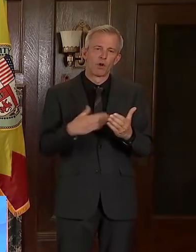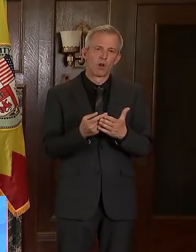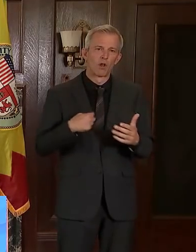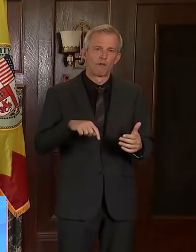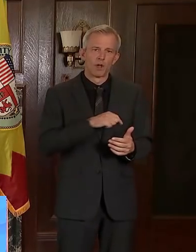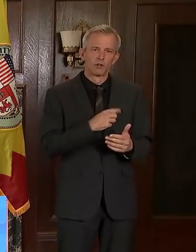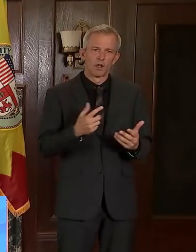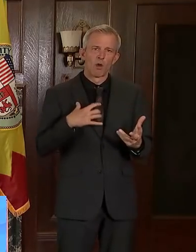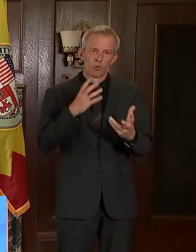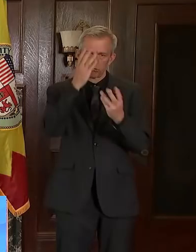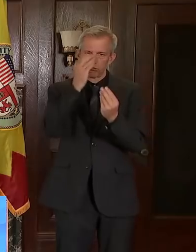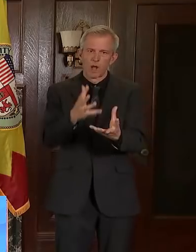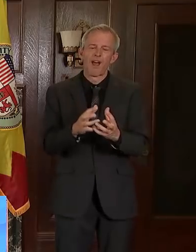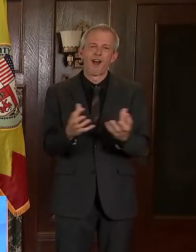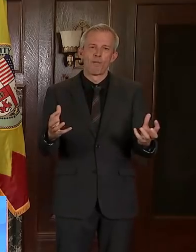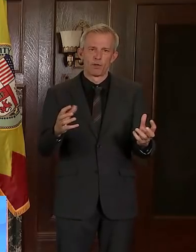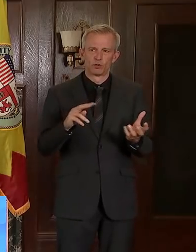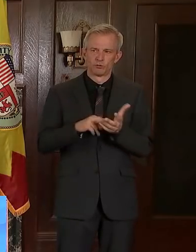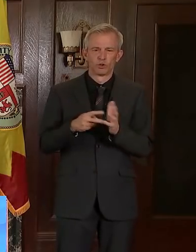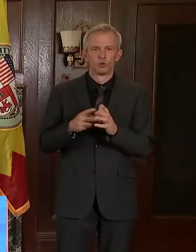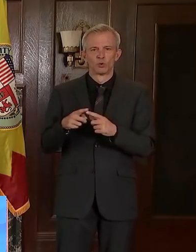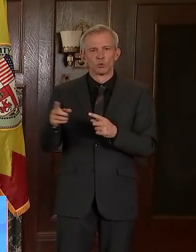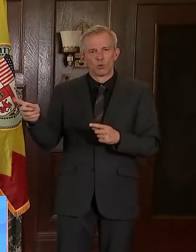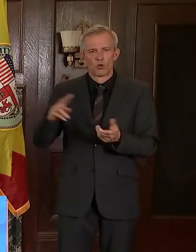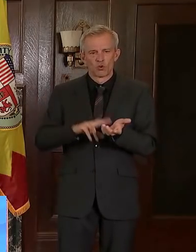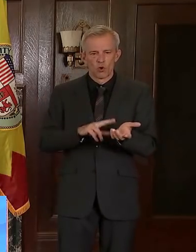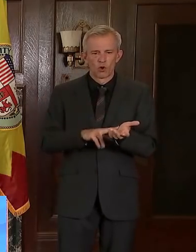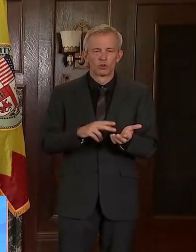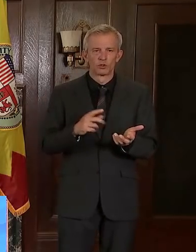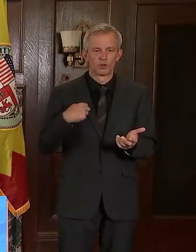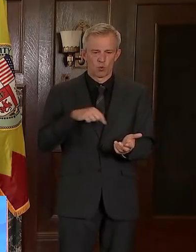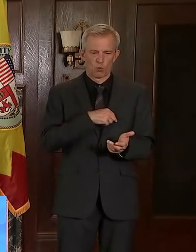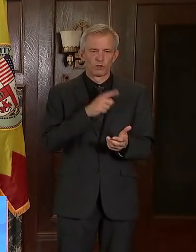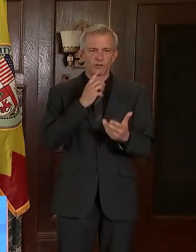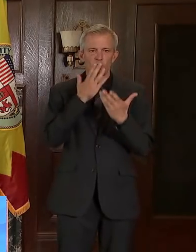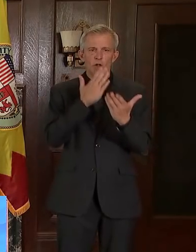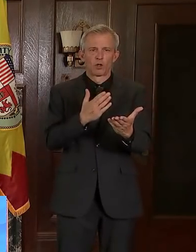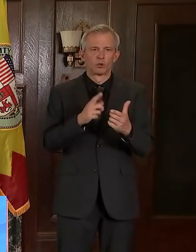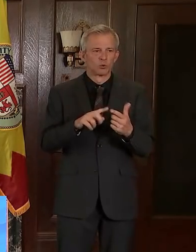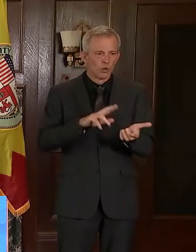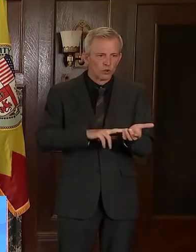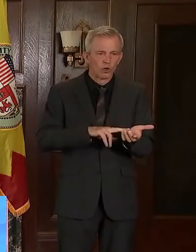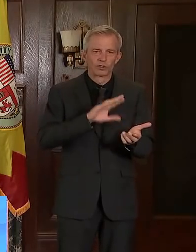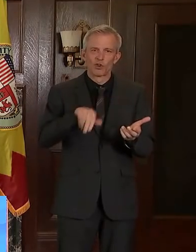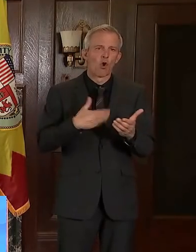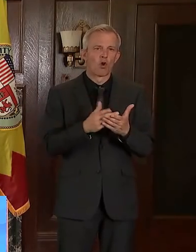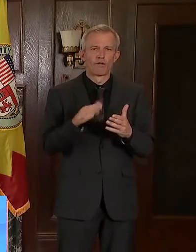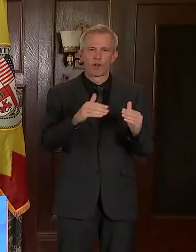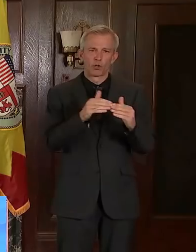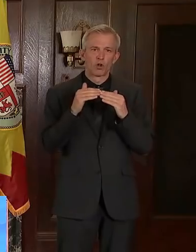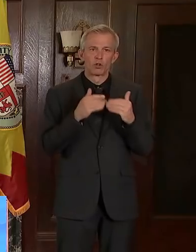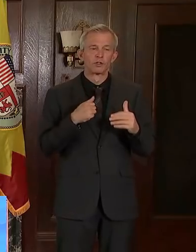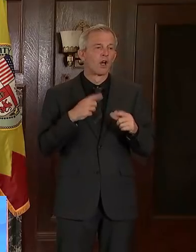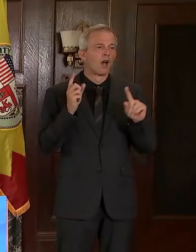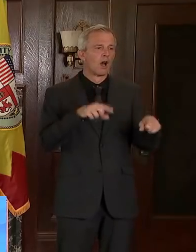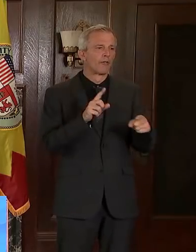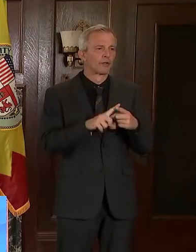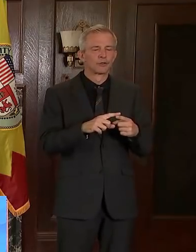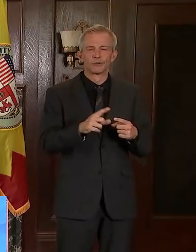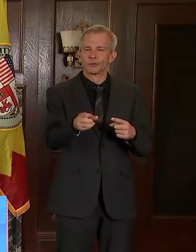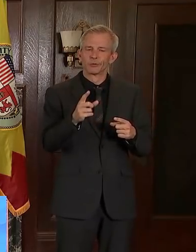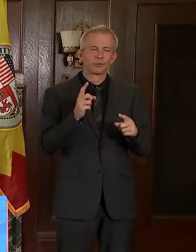it means to them that we say thank you to our nurses and all of their colleagues. I've gone by Kaiser at Sunset